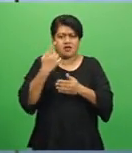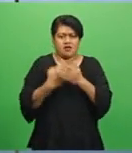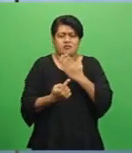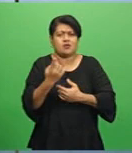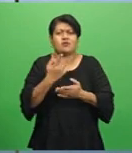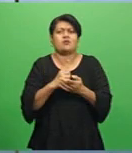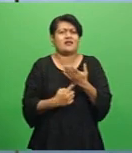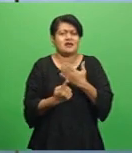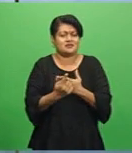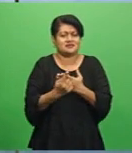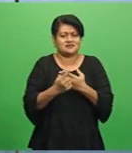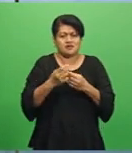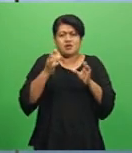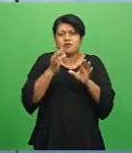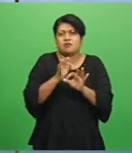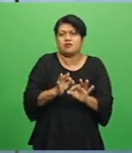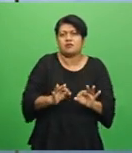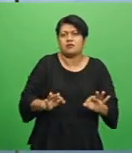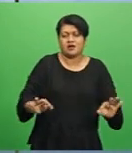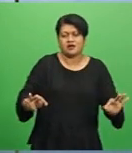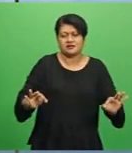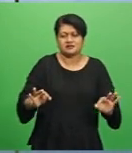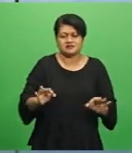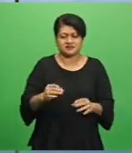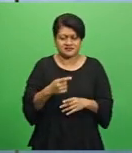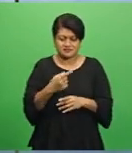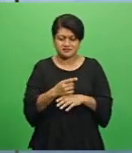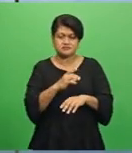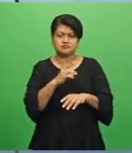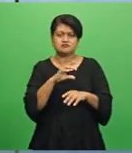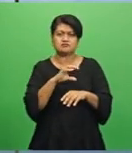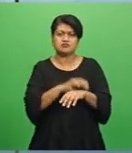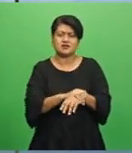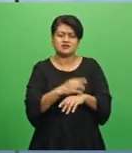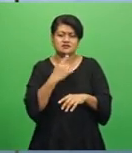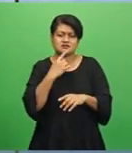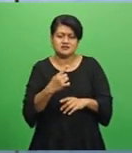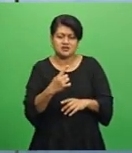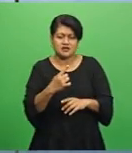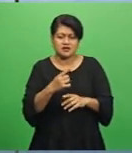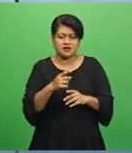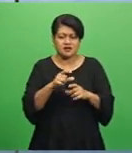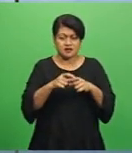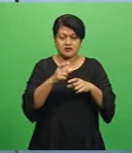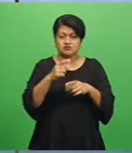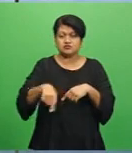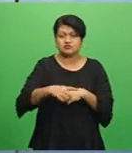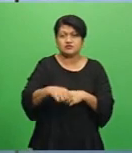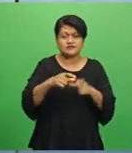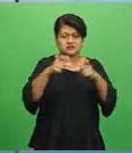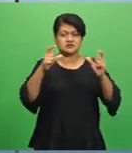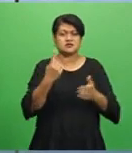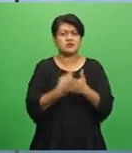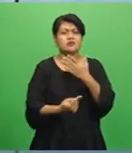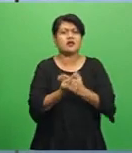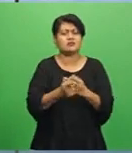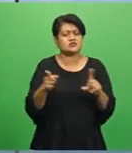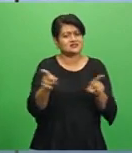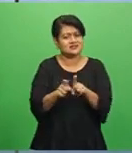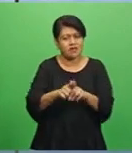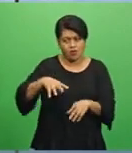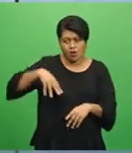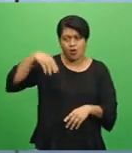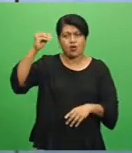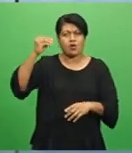Commissioner of Police Rusiati Tundravu. The Acting Commissioner says that the capital city felt like a ghost town at midnight last